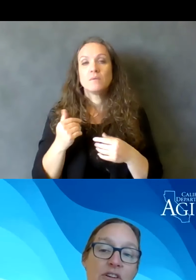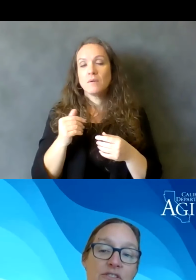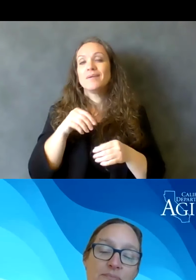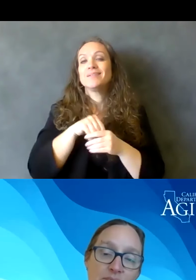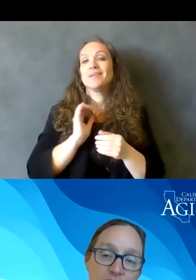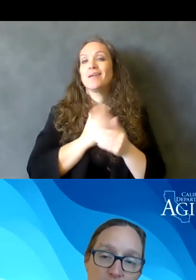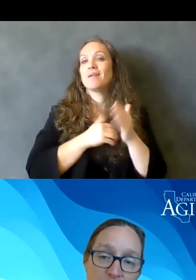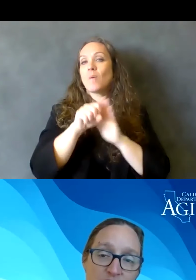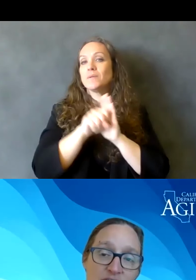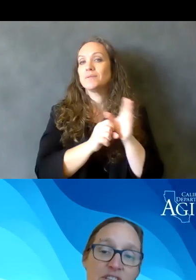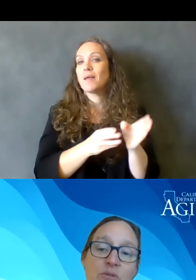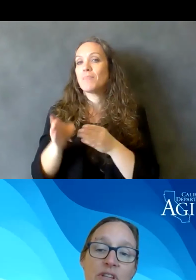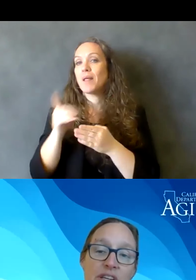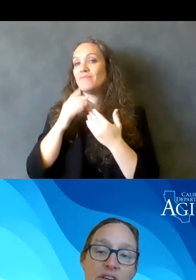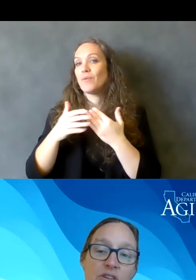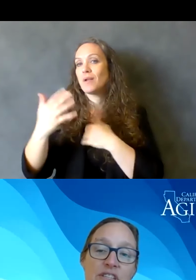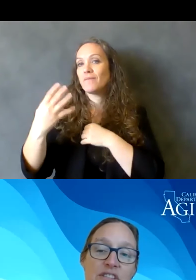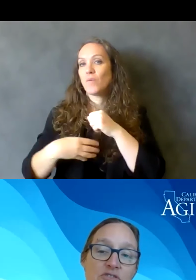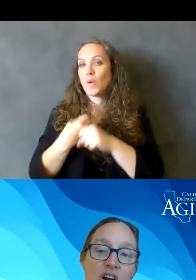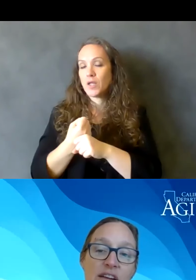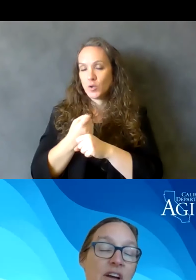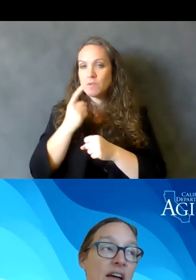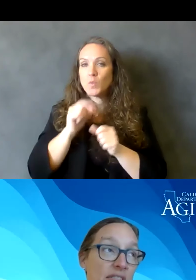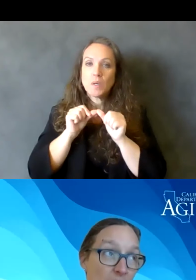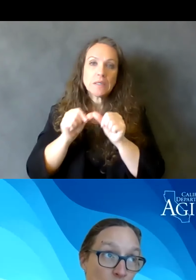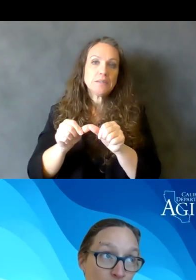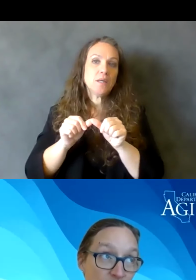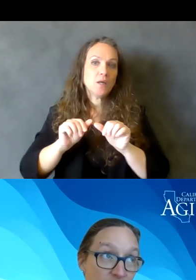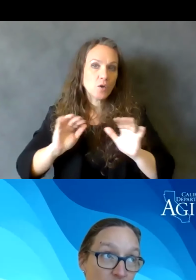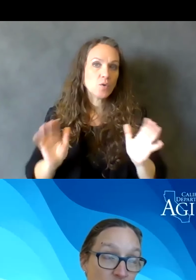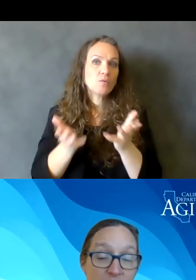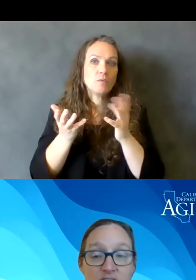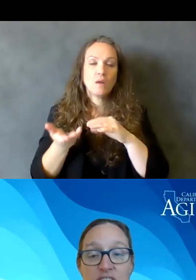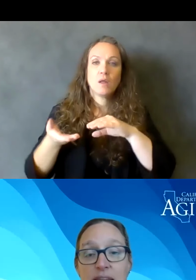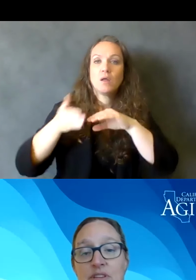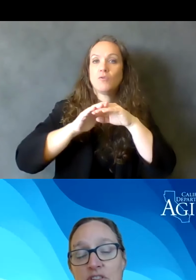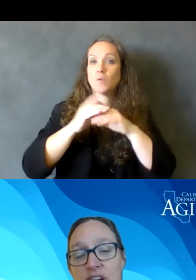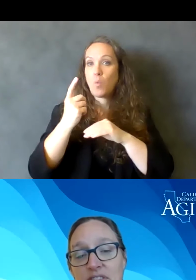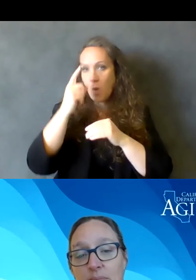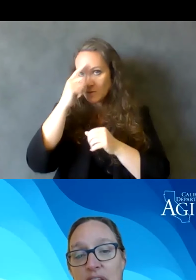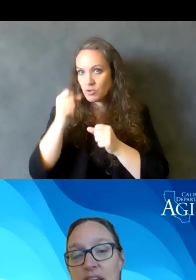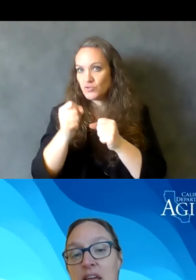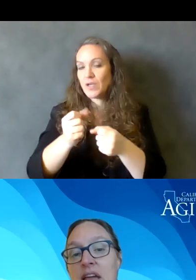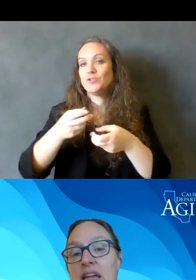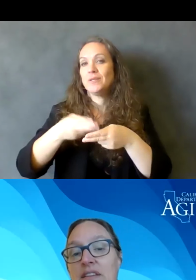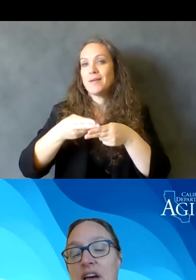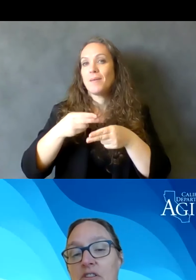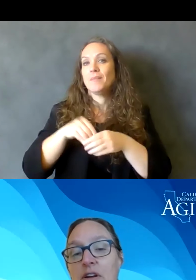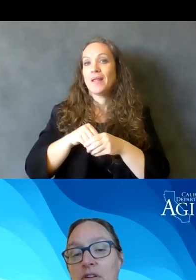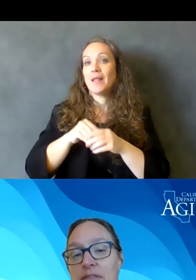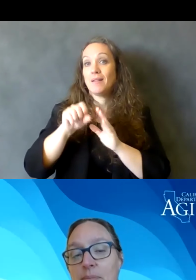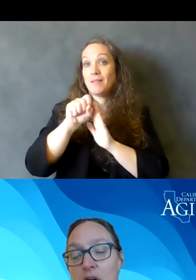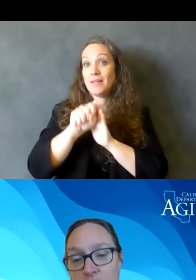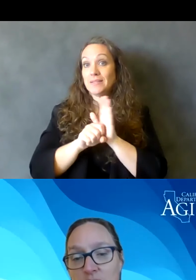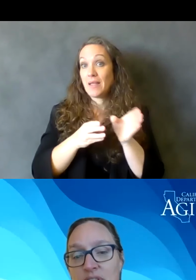4 years to continually increase and drive that. One particular strategy named in our draft state plan is